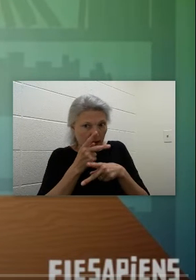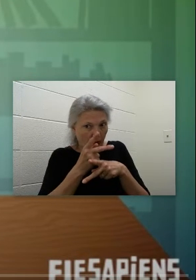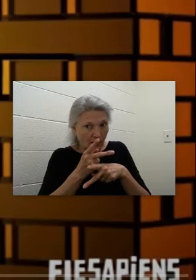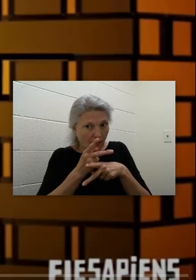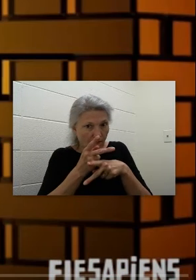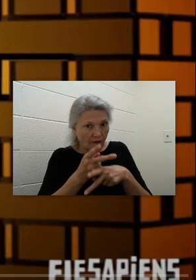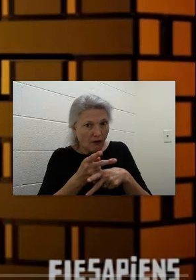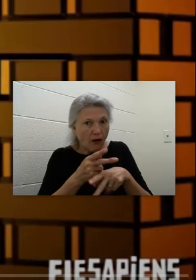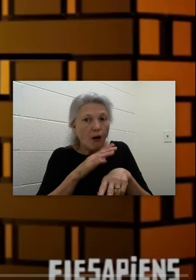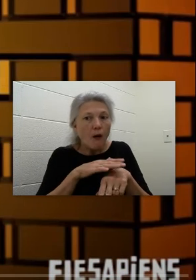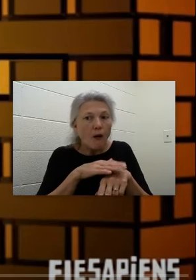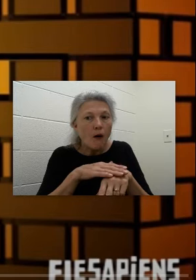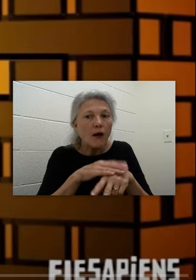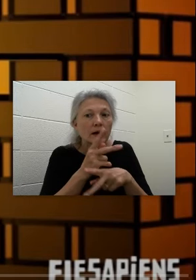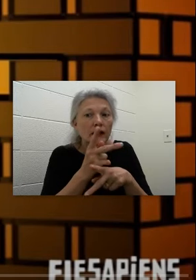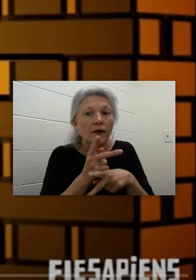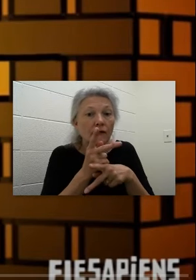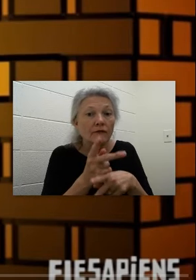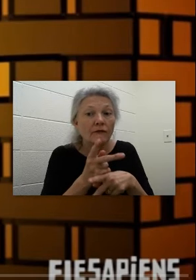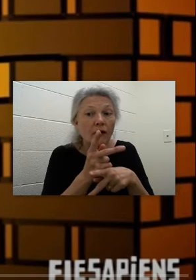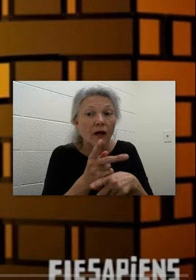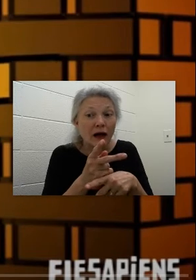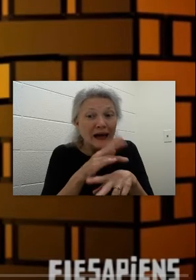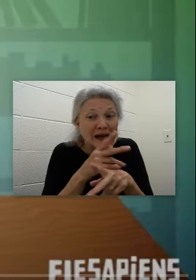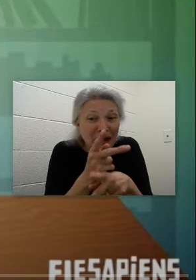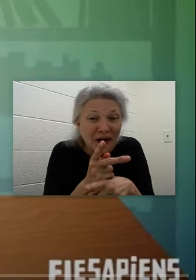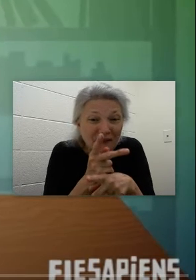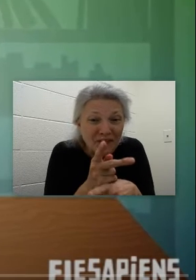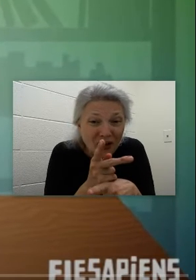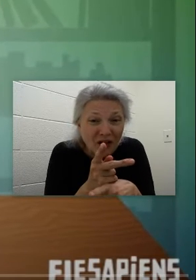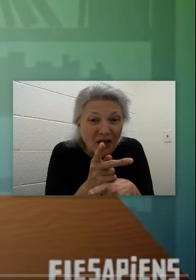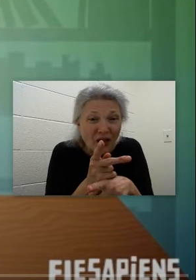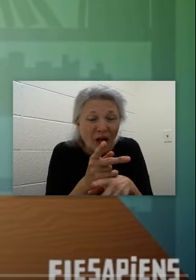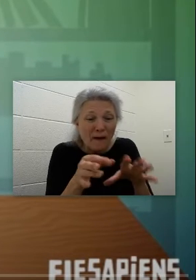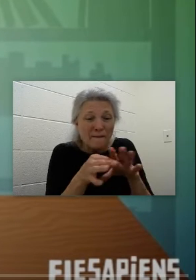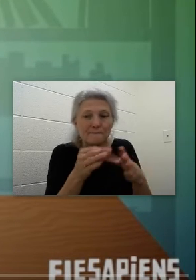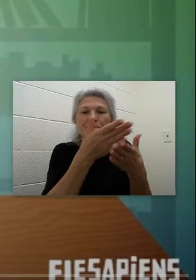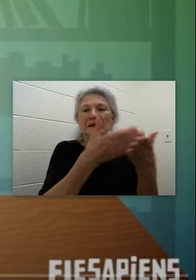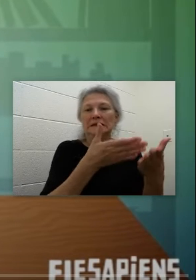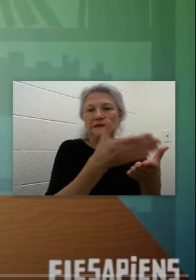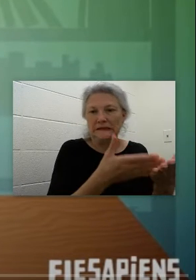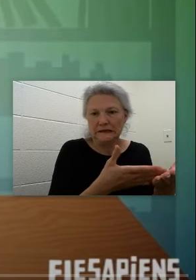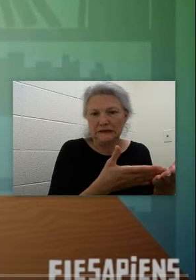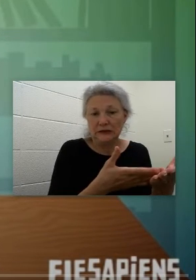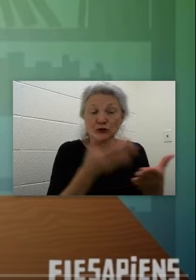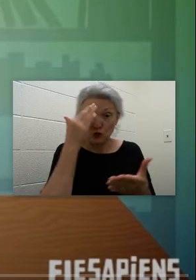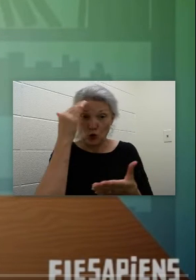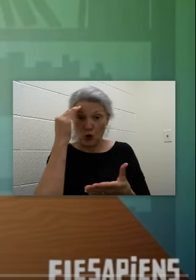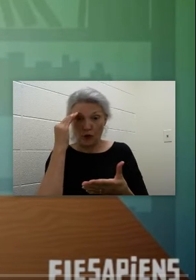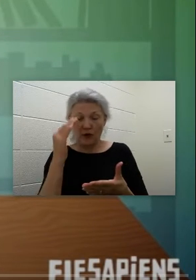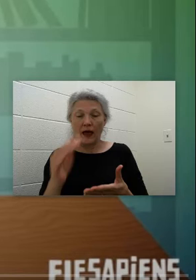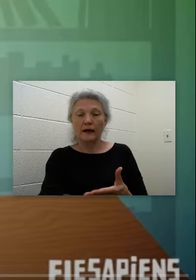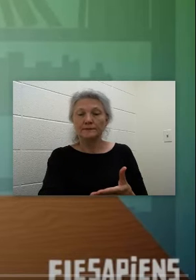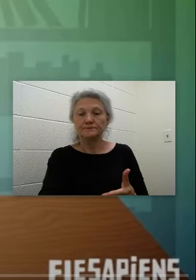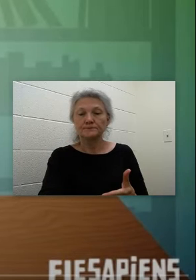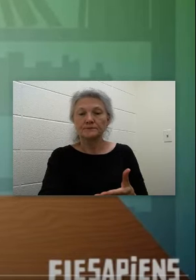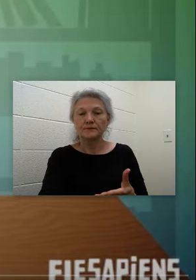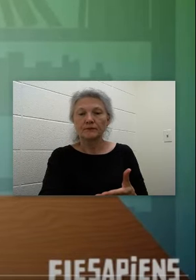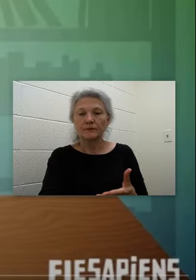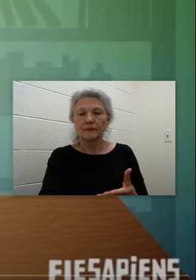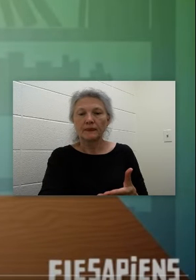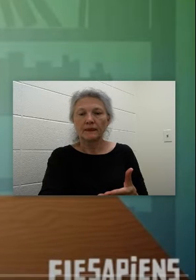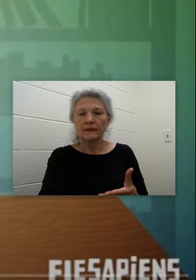Careful. Careful. Careful. Pieces. Oh. Did you know that humans, as most